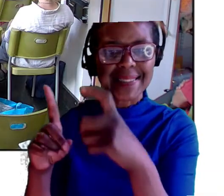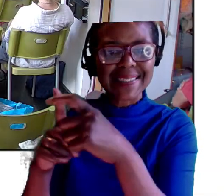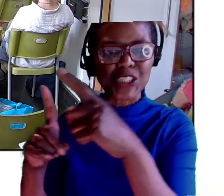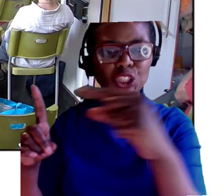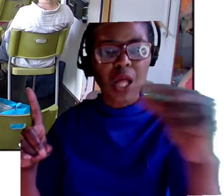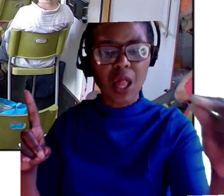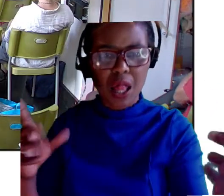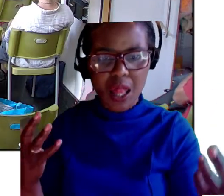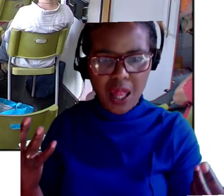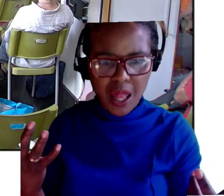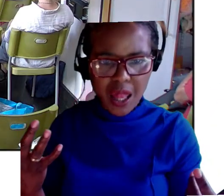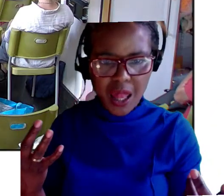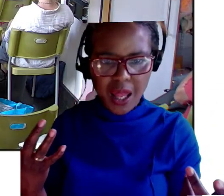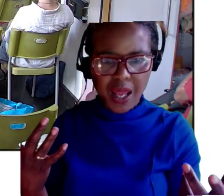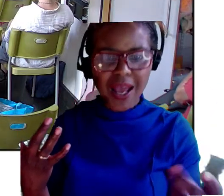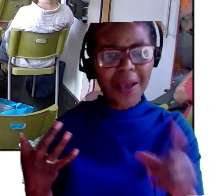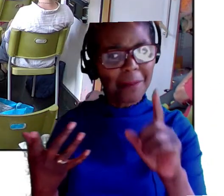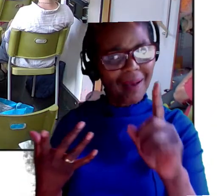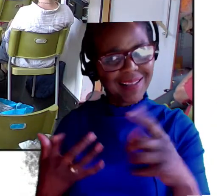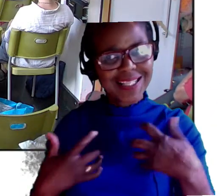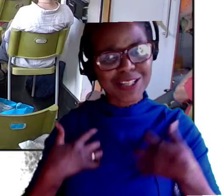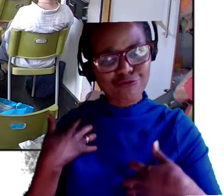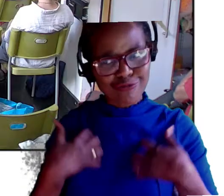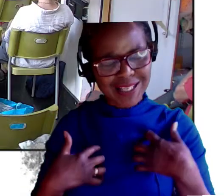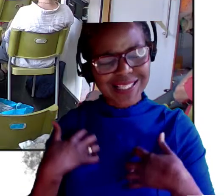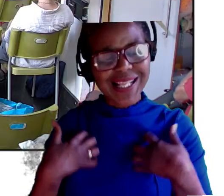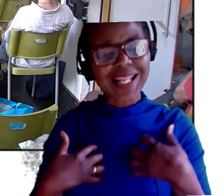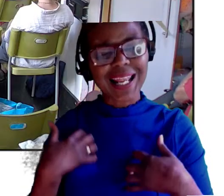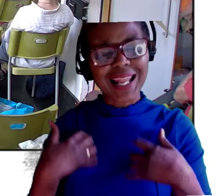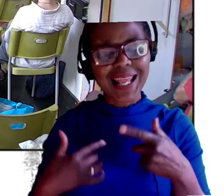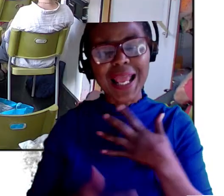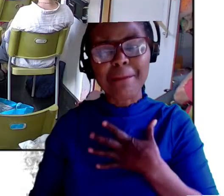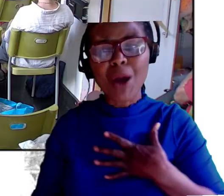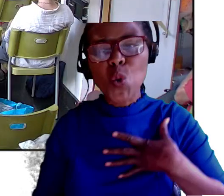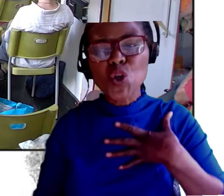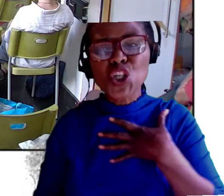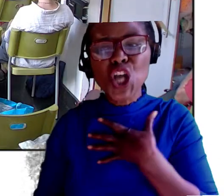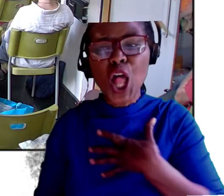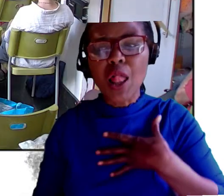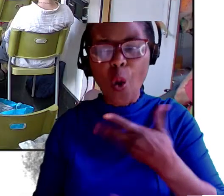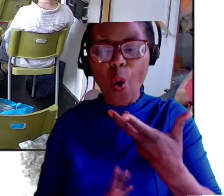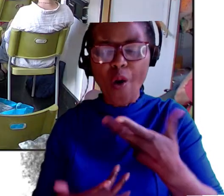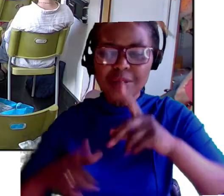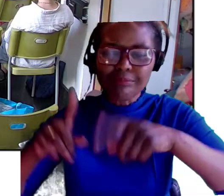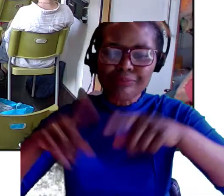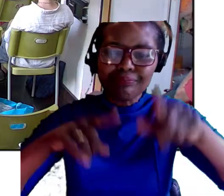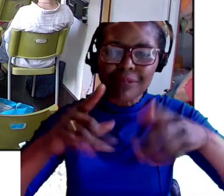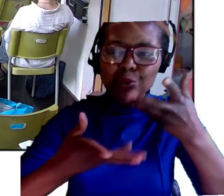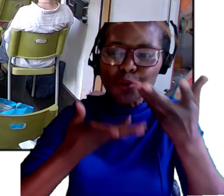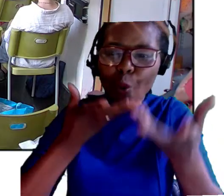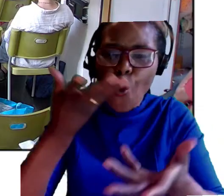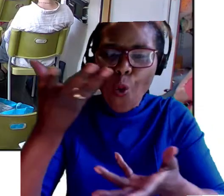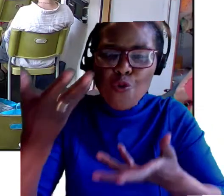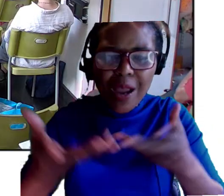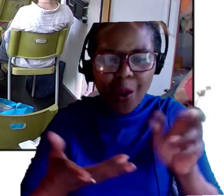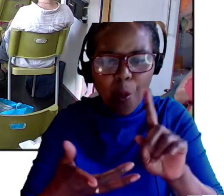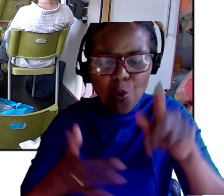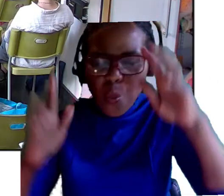kind of like contribute to the overall emotional air of those stories, of what you're looking out for, what you're worried